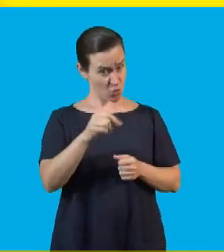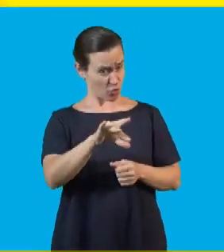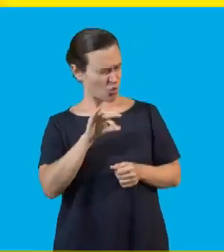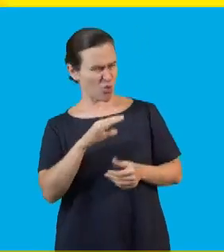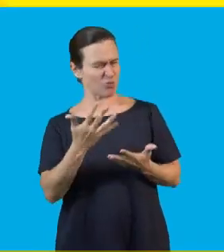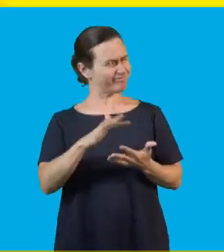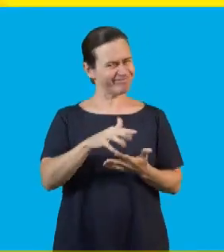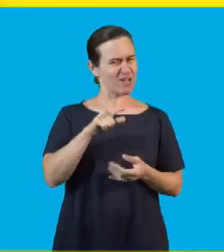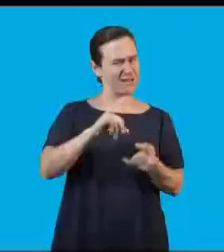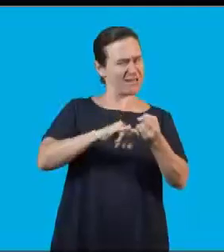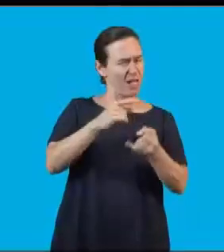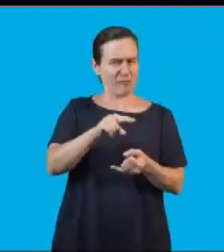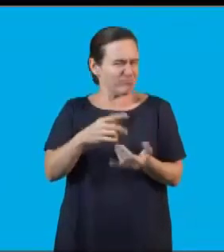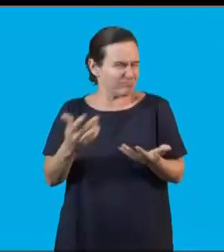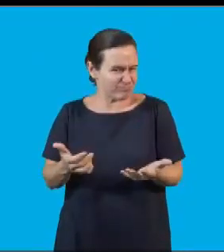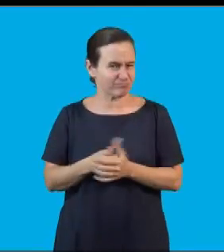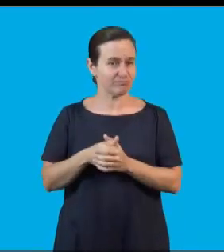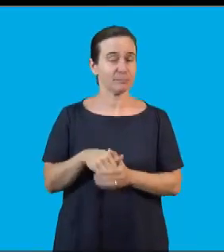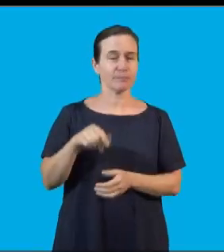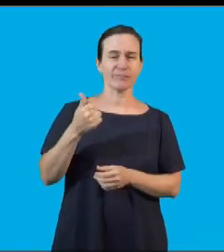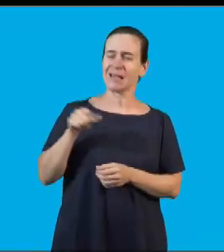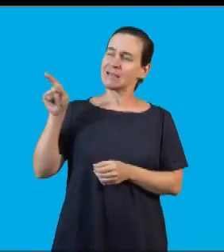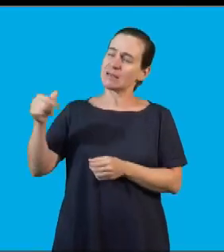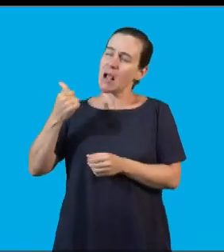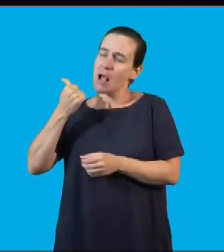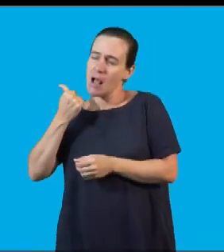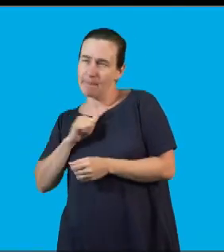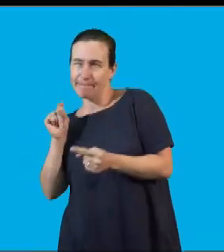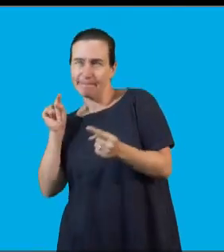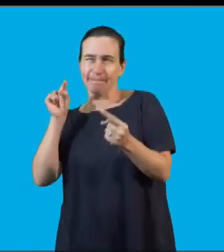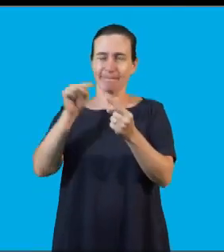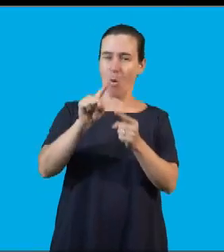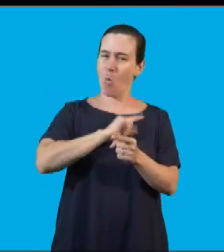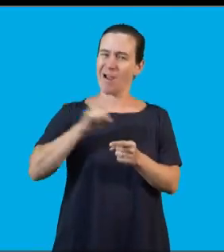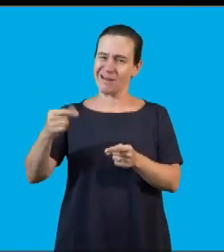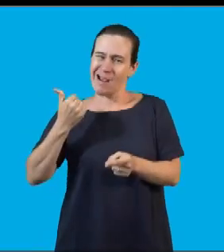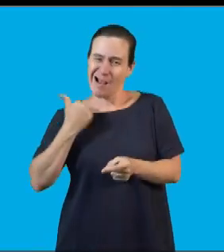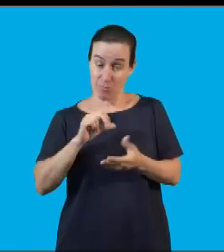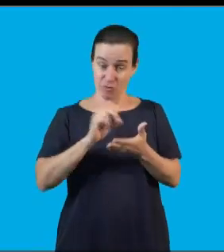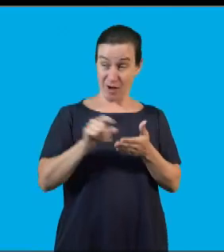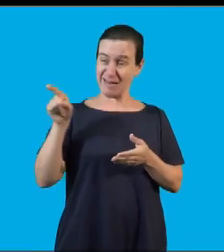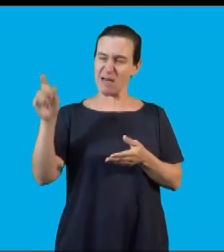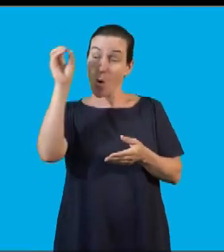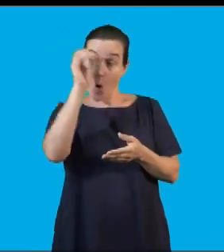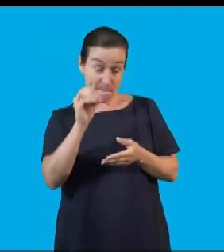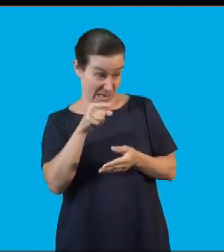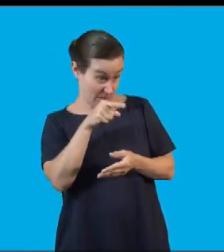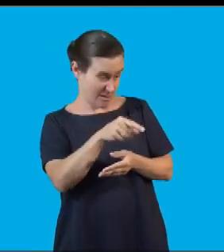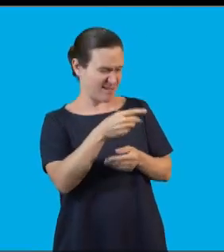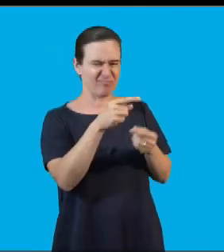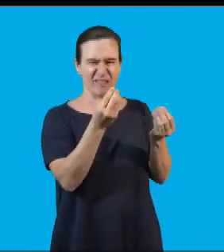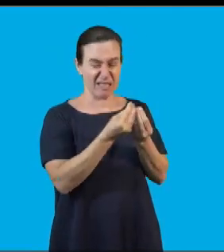of text. Here you can also discuss the writer's objectivity or subjectivity towards a certain